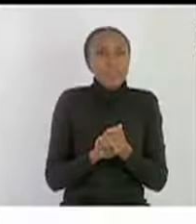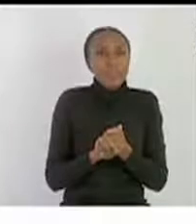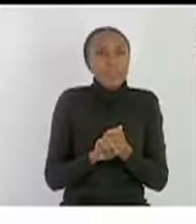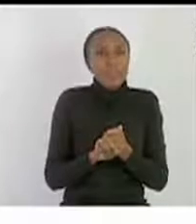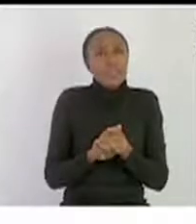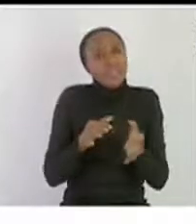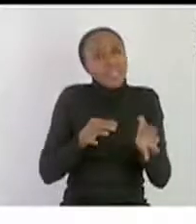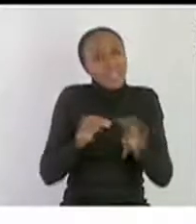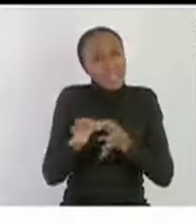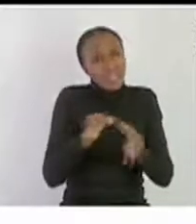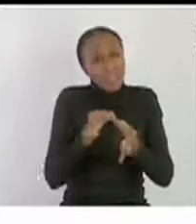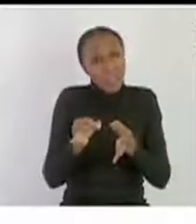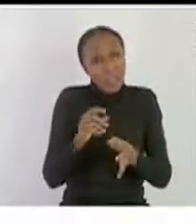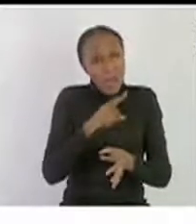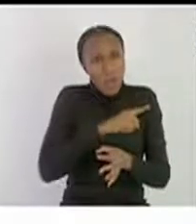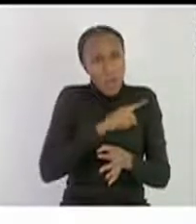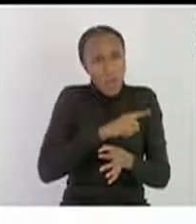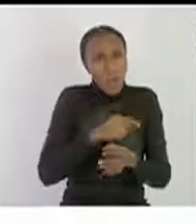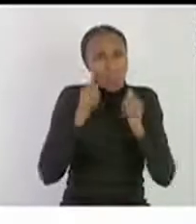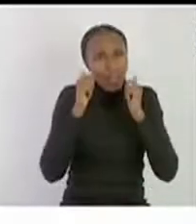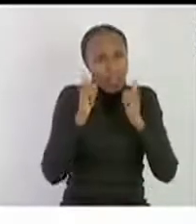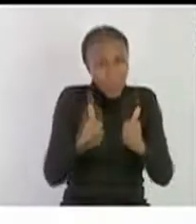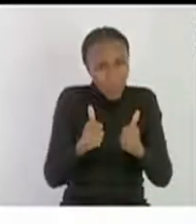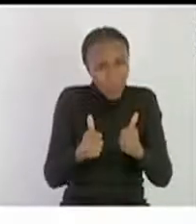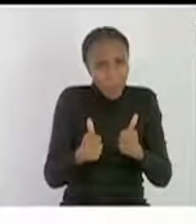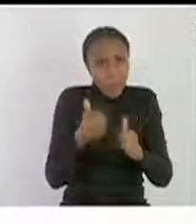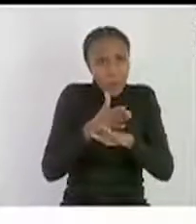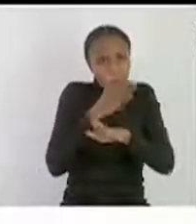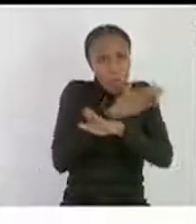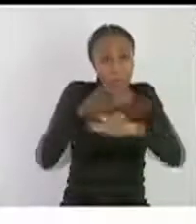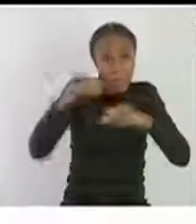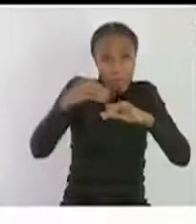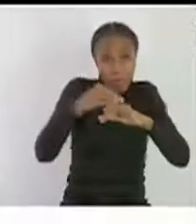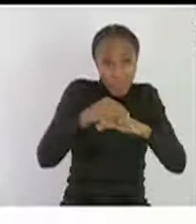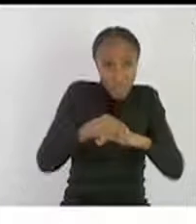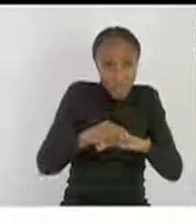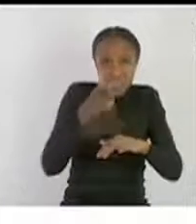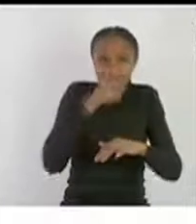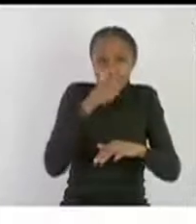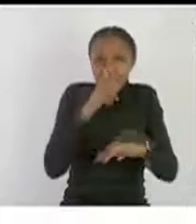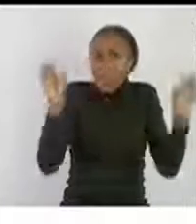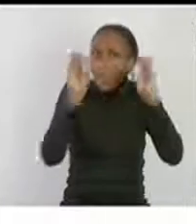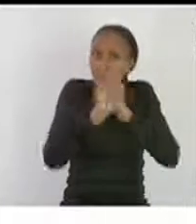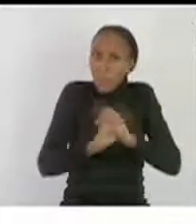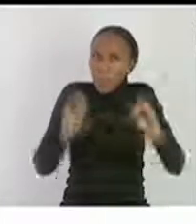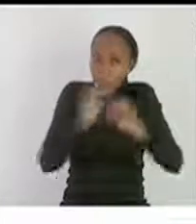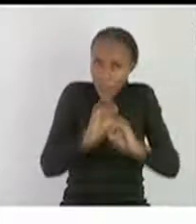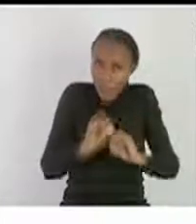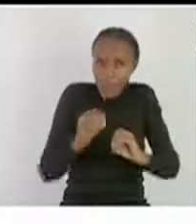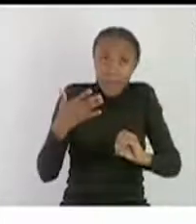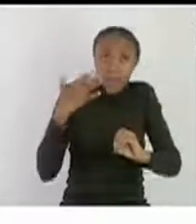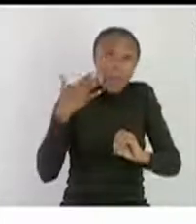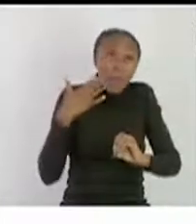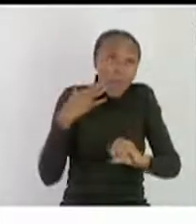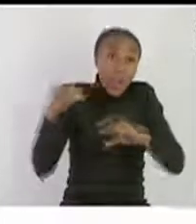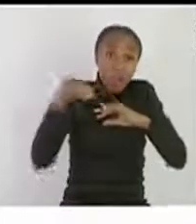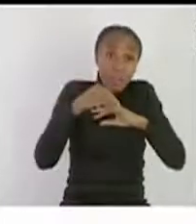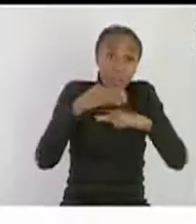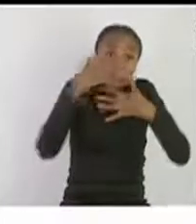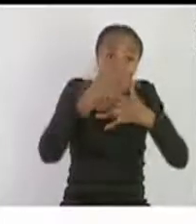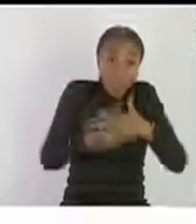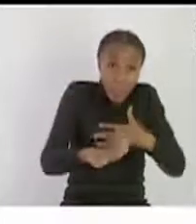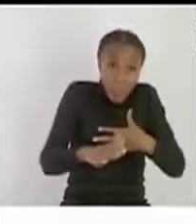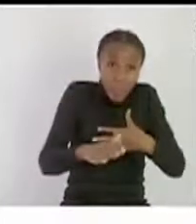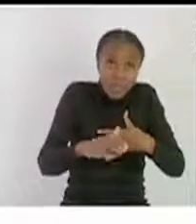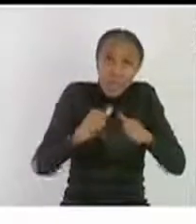Explain why sexual abstinence before marriage and faithfulness after marriage are the most effective